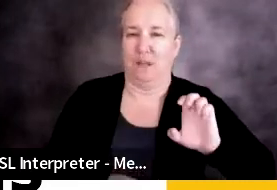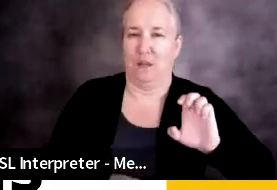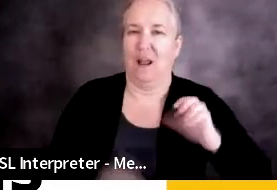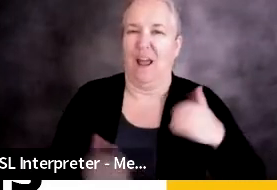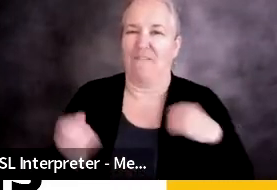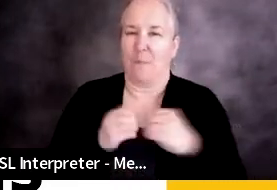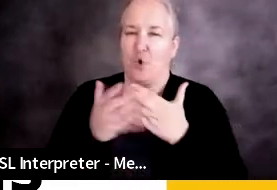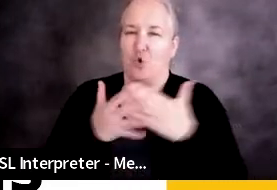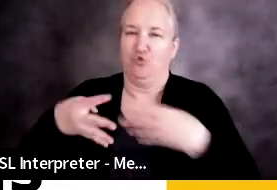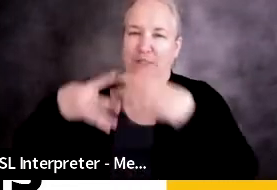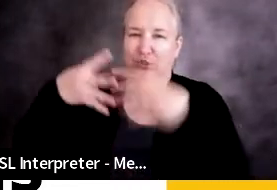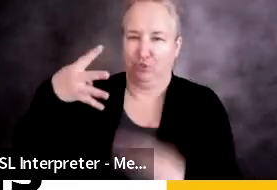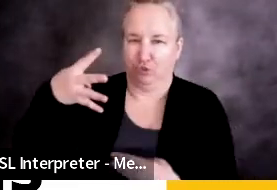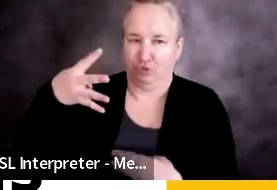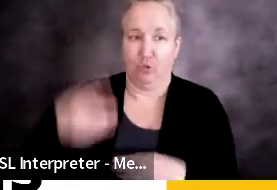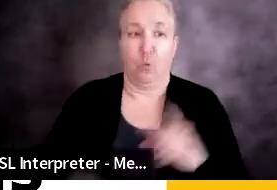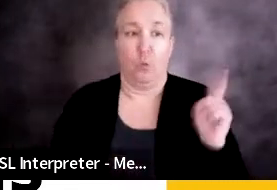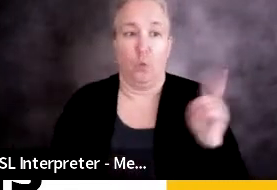resources at